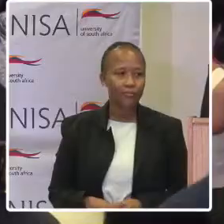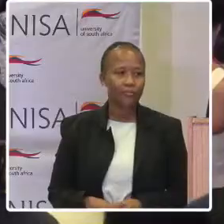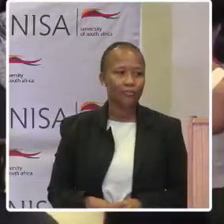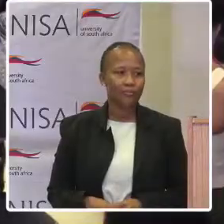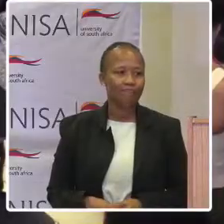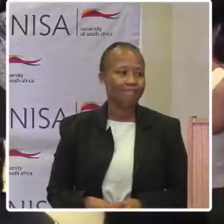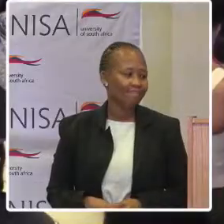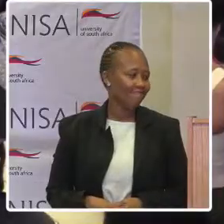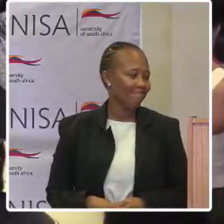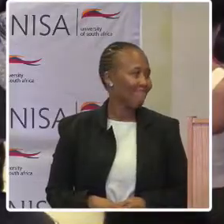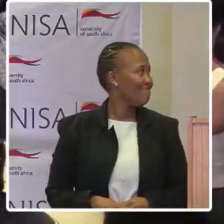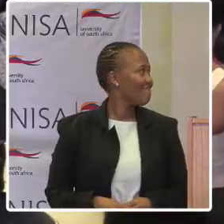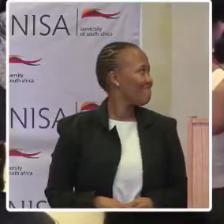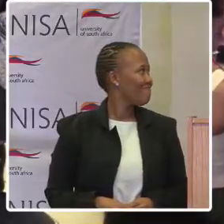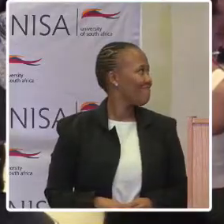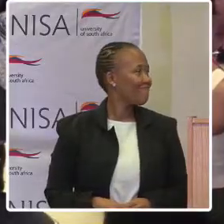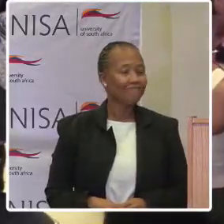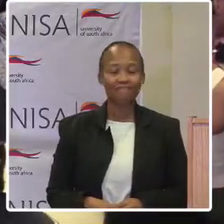Thank you so much,